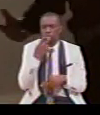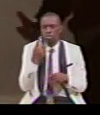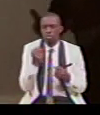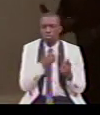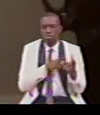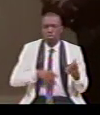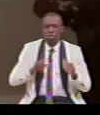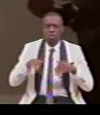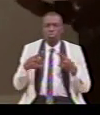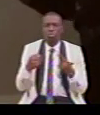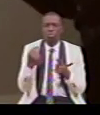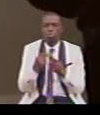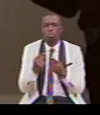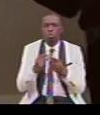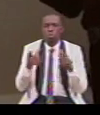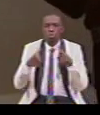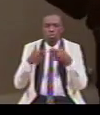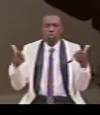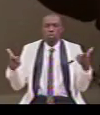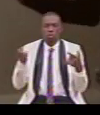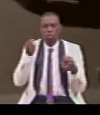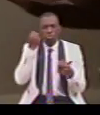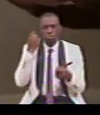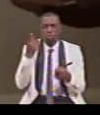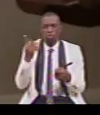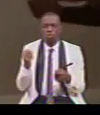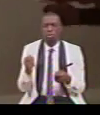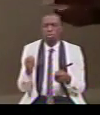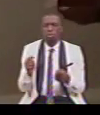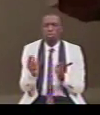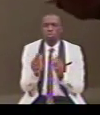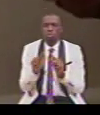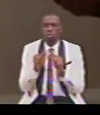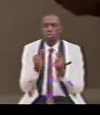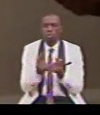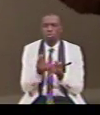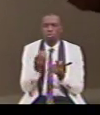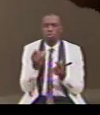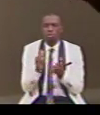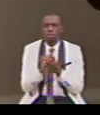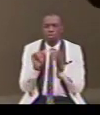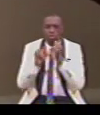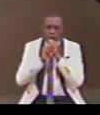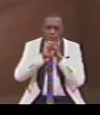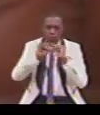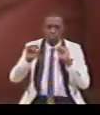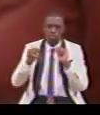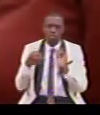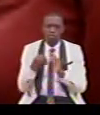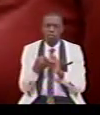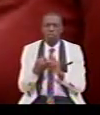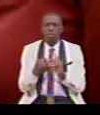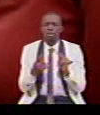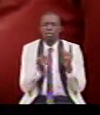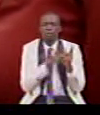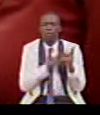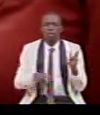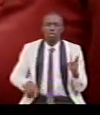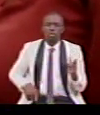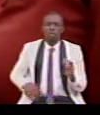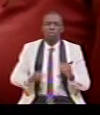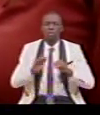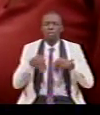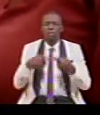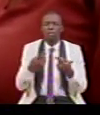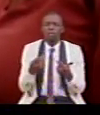word. Great was the company of those that published it. The Lord gave the word. And he's